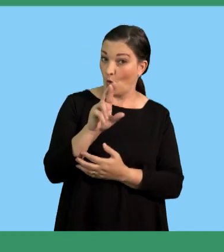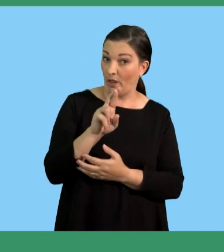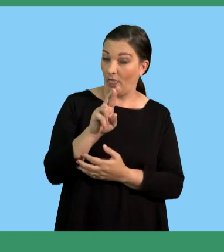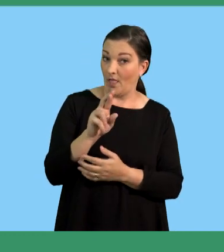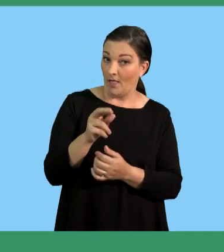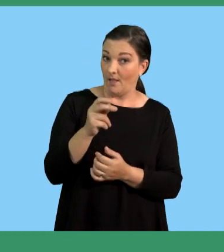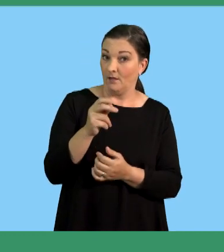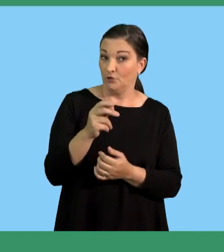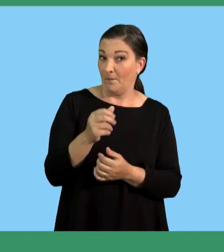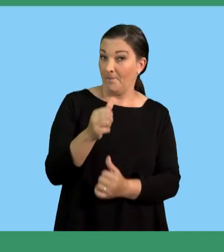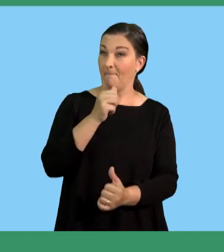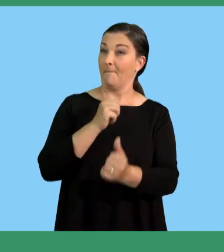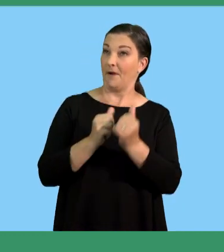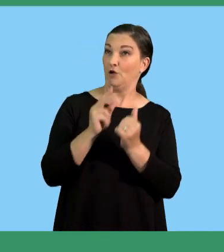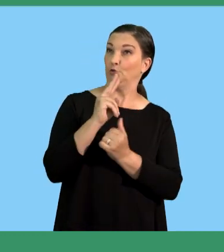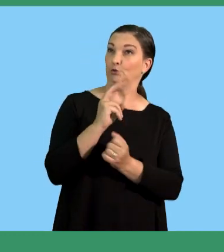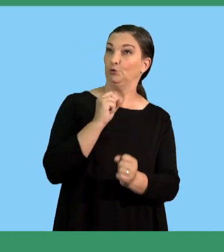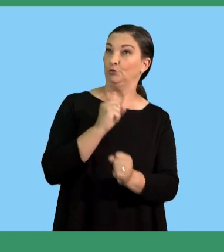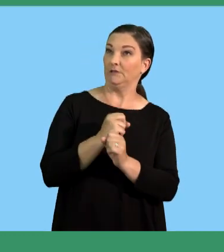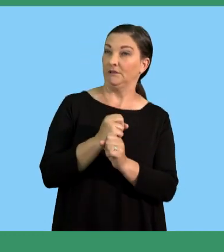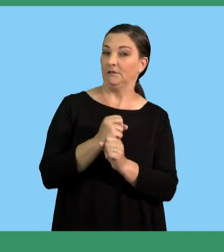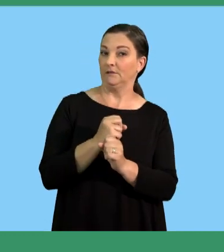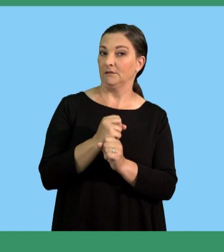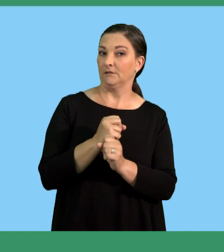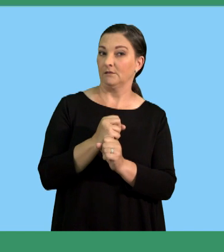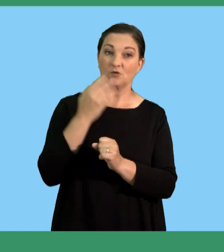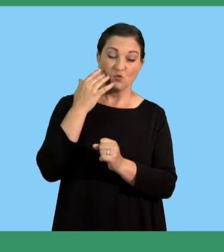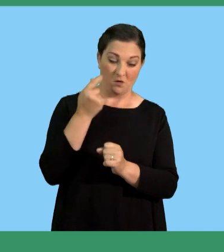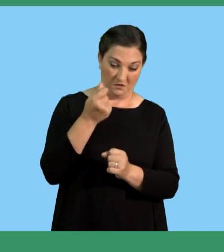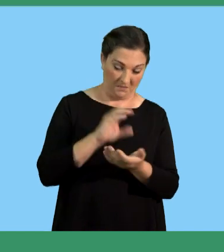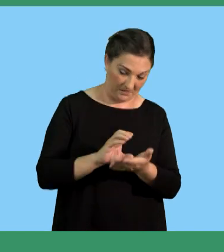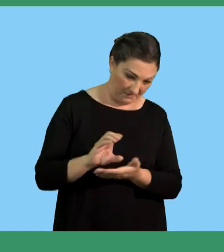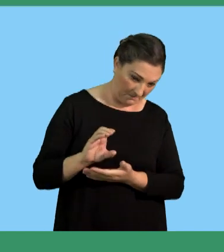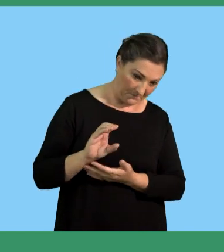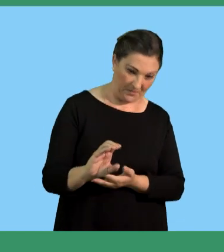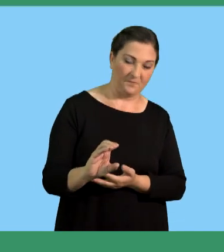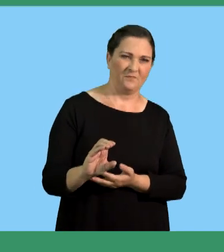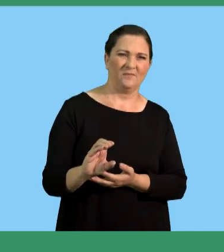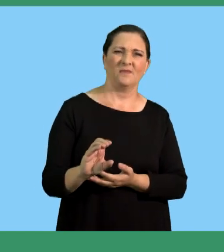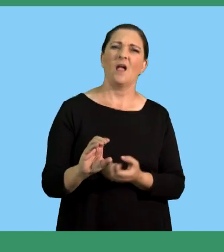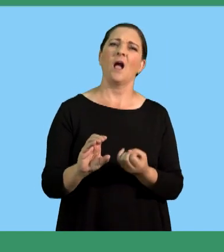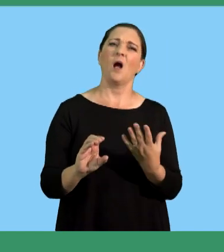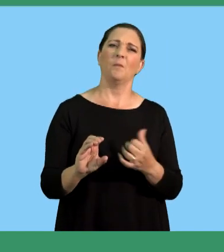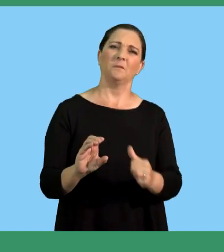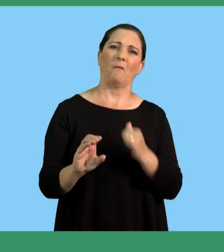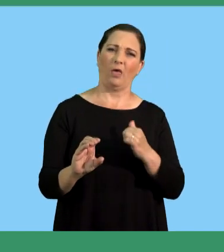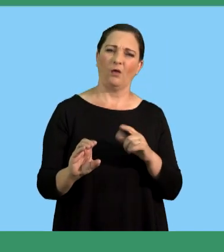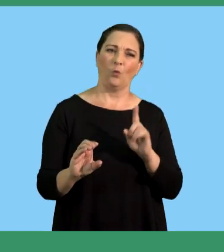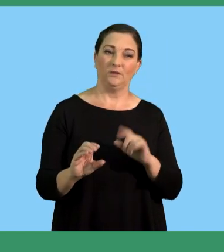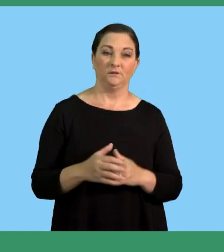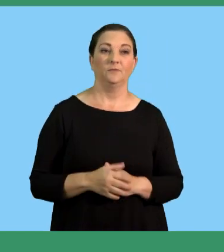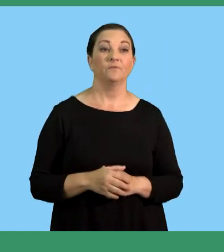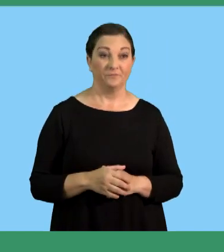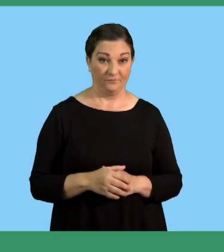receive after 2 years of his investment with Saint Bank. What